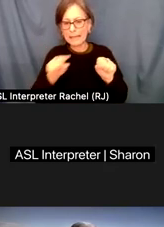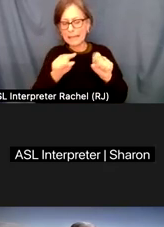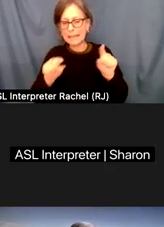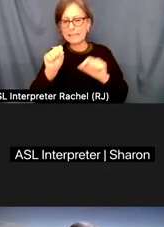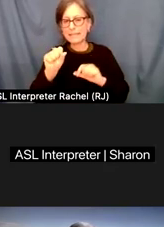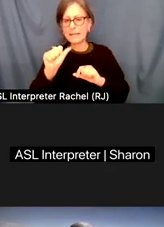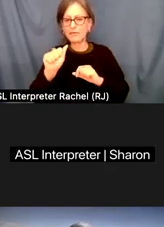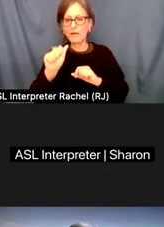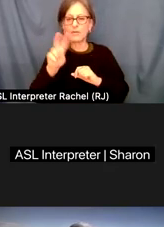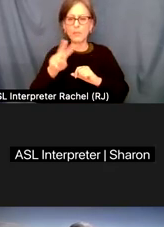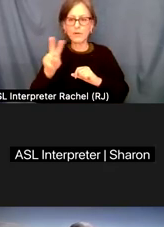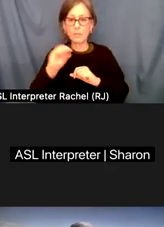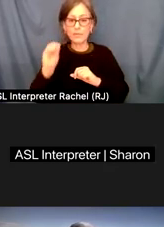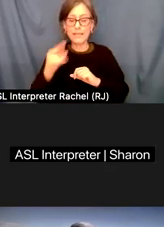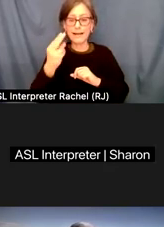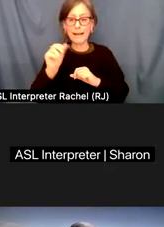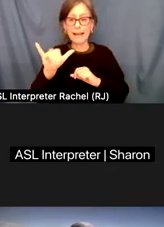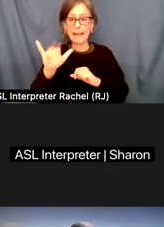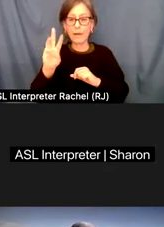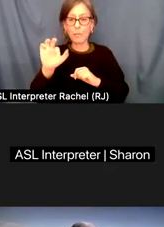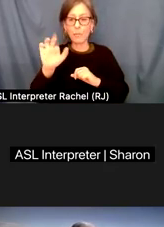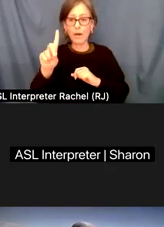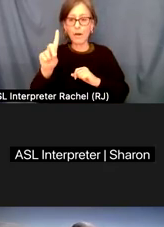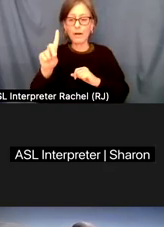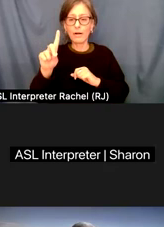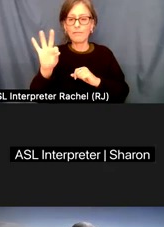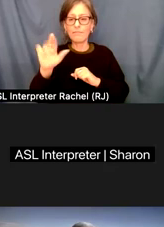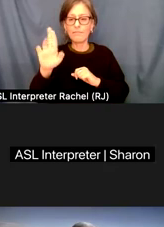22% chance. The Hayward fault has the highest